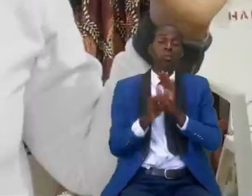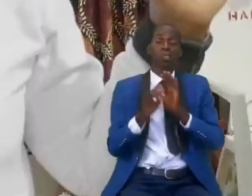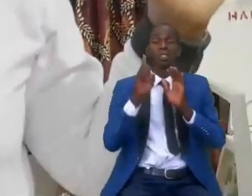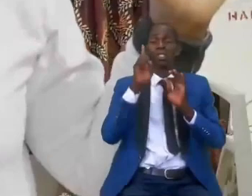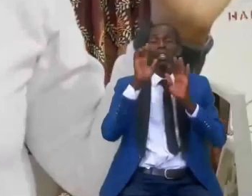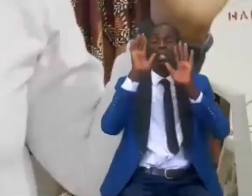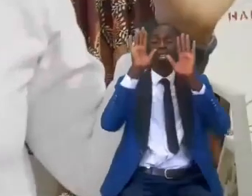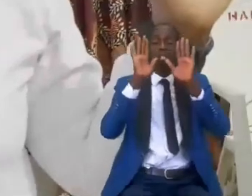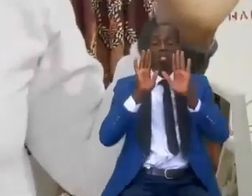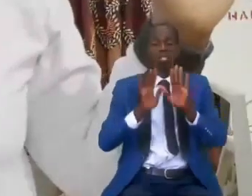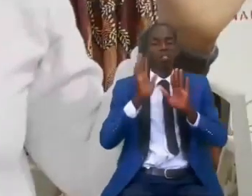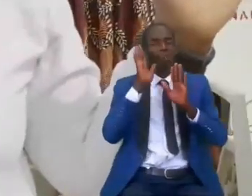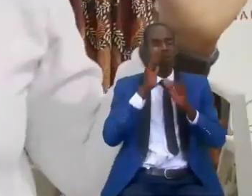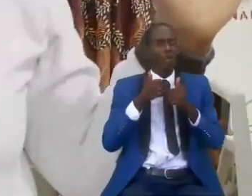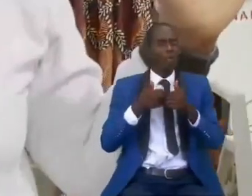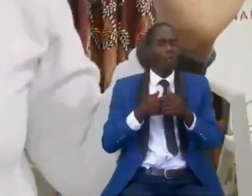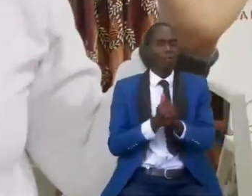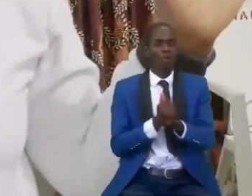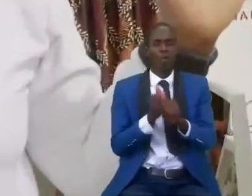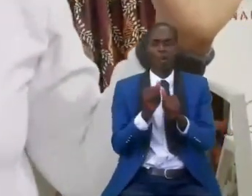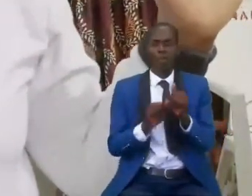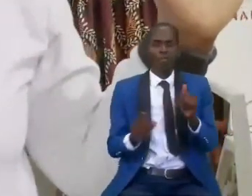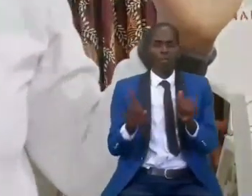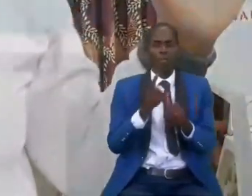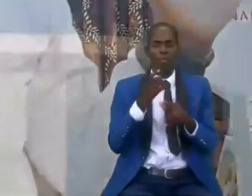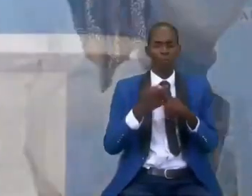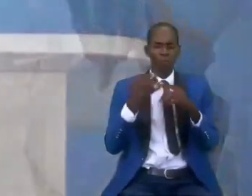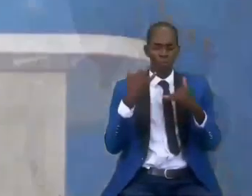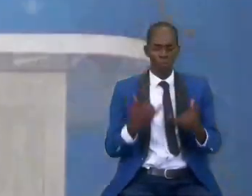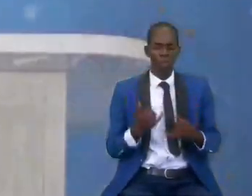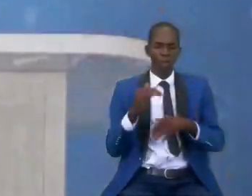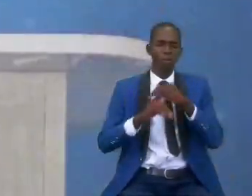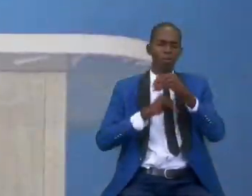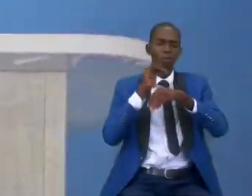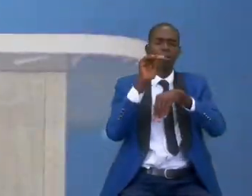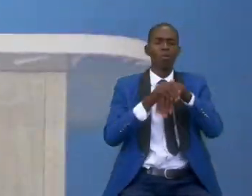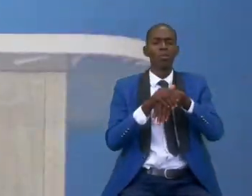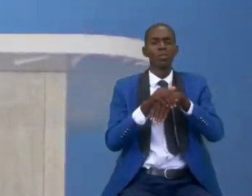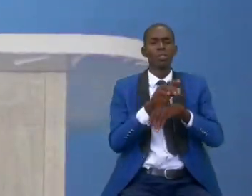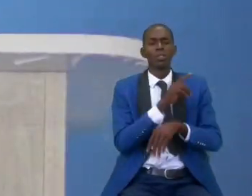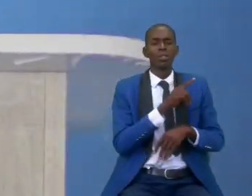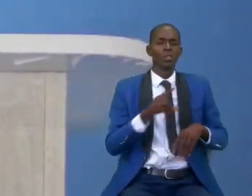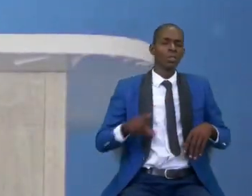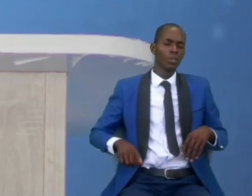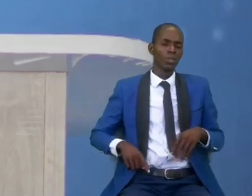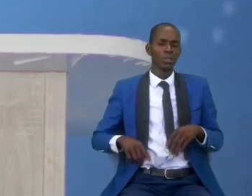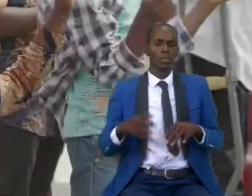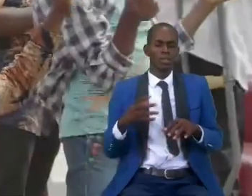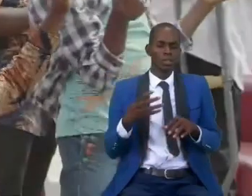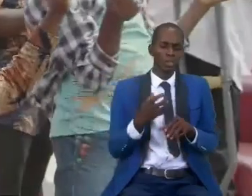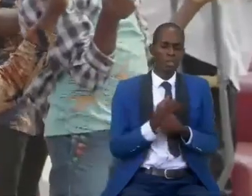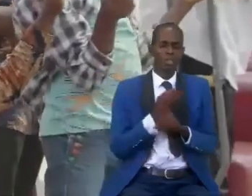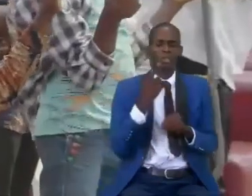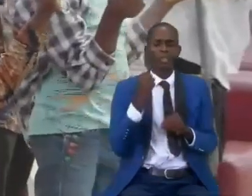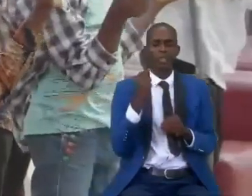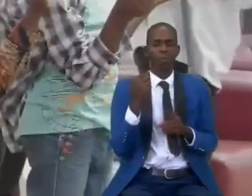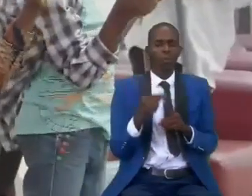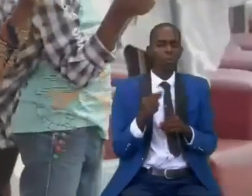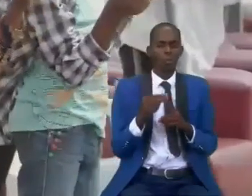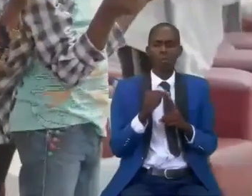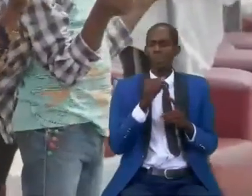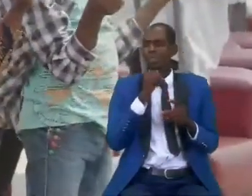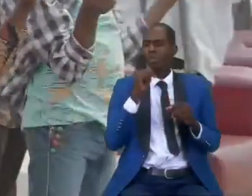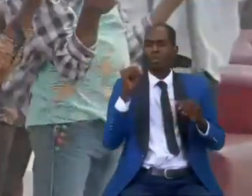Amen. Lord, take the word impossibility from every mouth, amen, and make